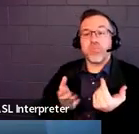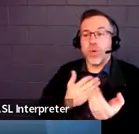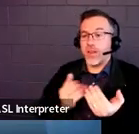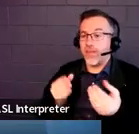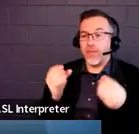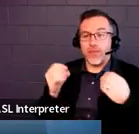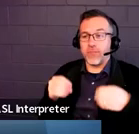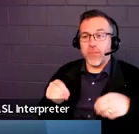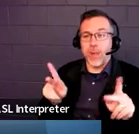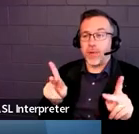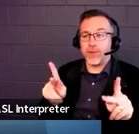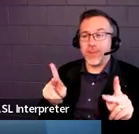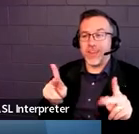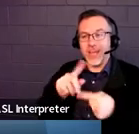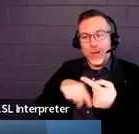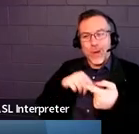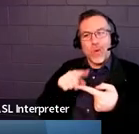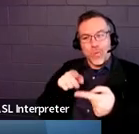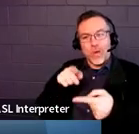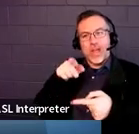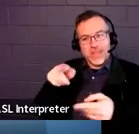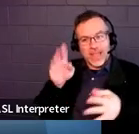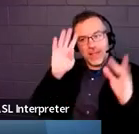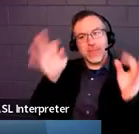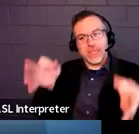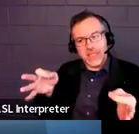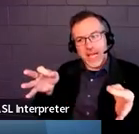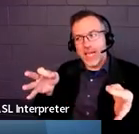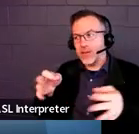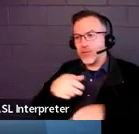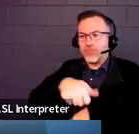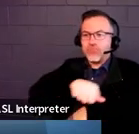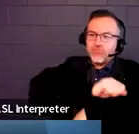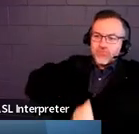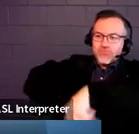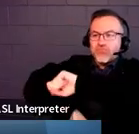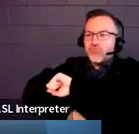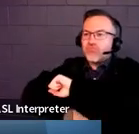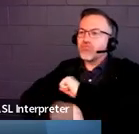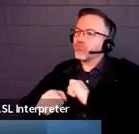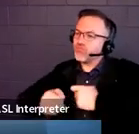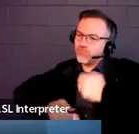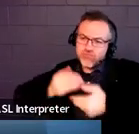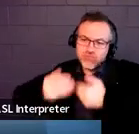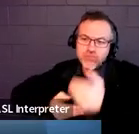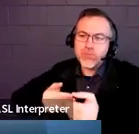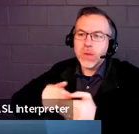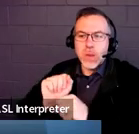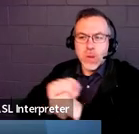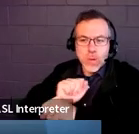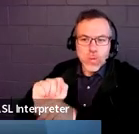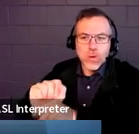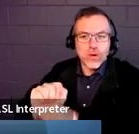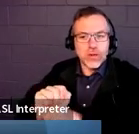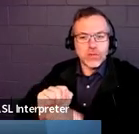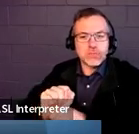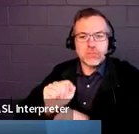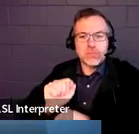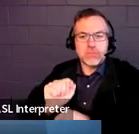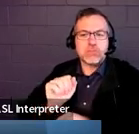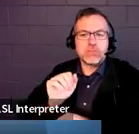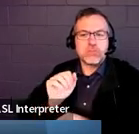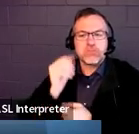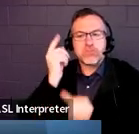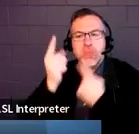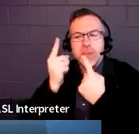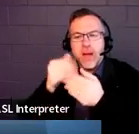when they've rolled up their sleeves and really started looking at their next steps for